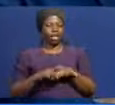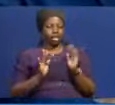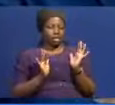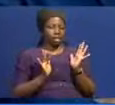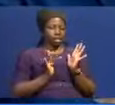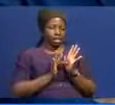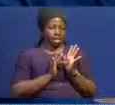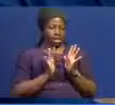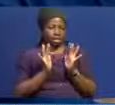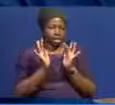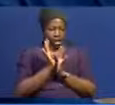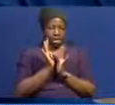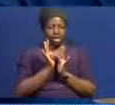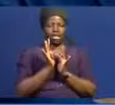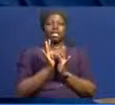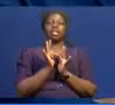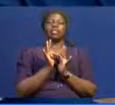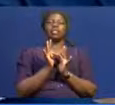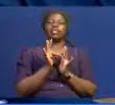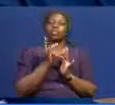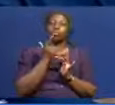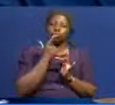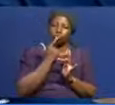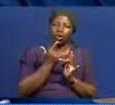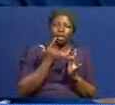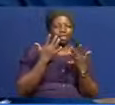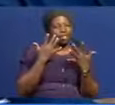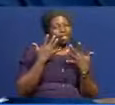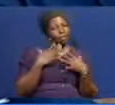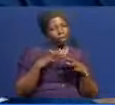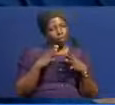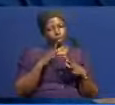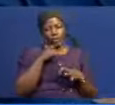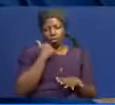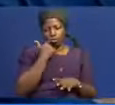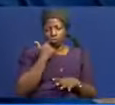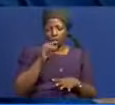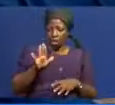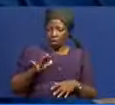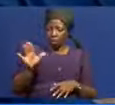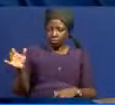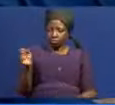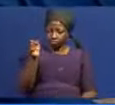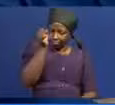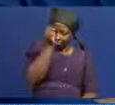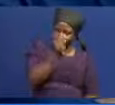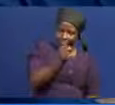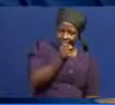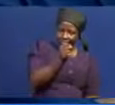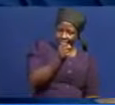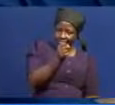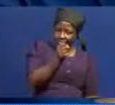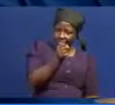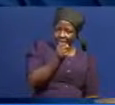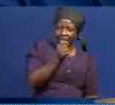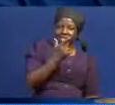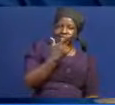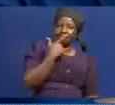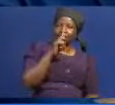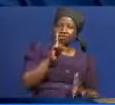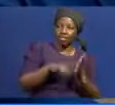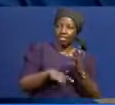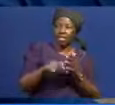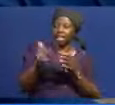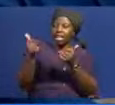Jesus told the people who took that woman to before him, whoever has